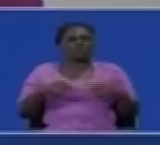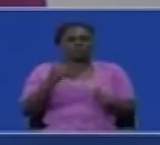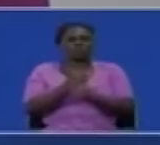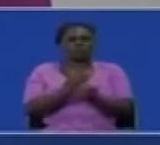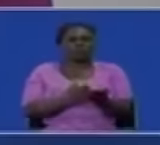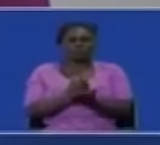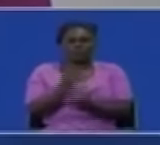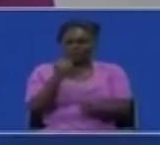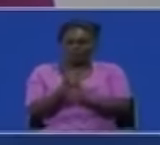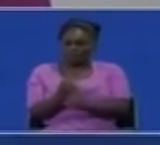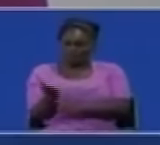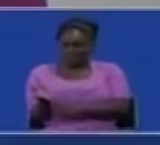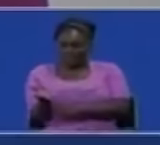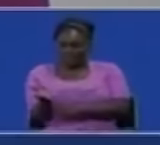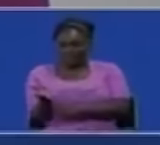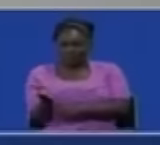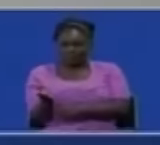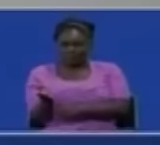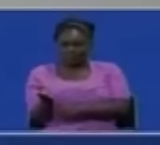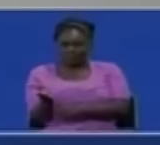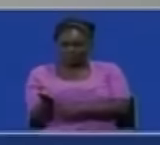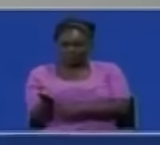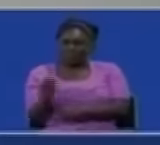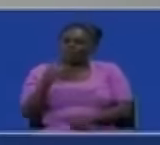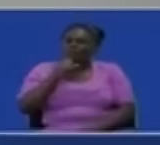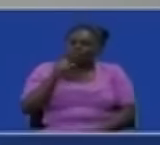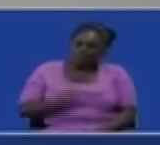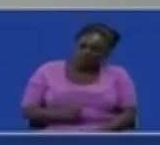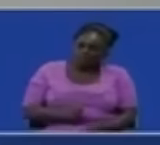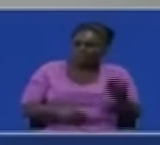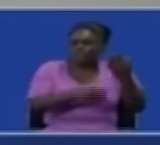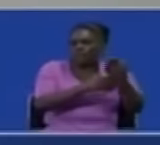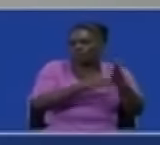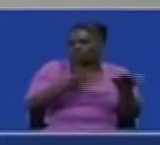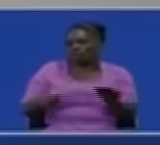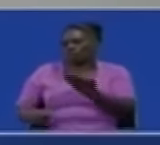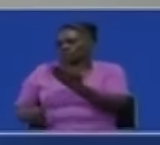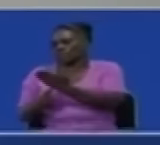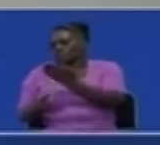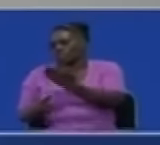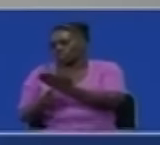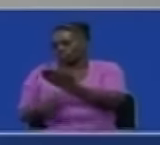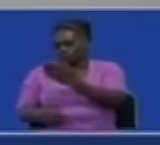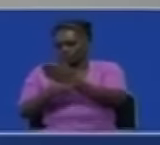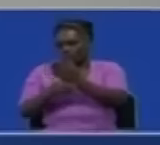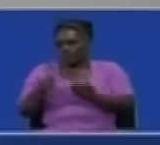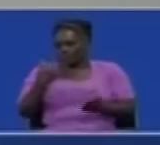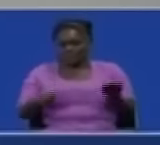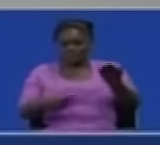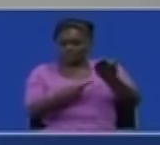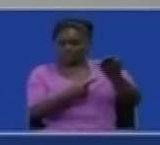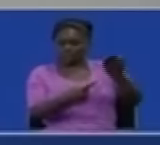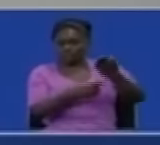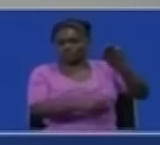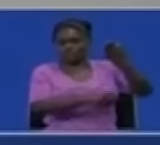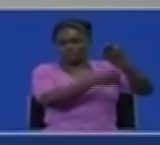sure that it works? Okay. So do we go manual backups or do we go digital backups? I would rather we go digital,